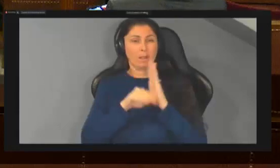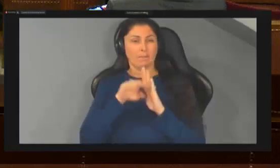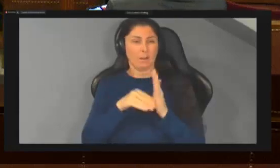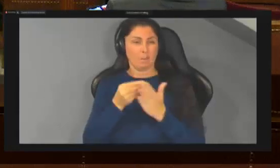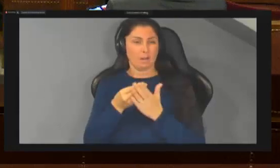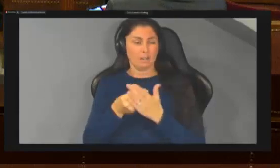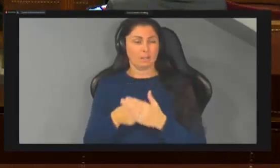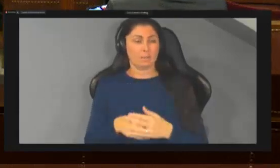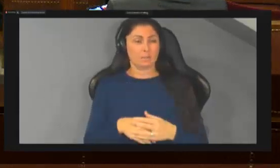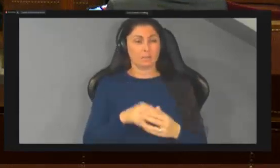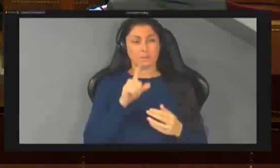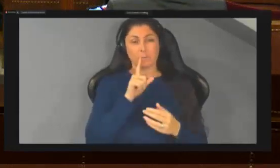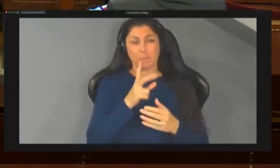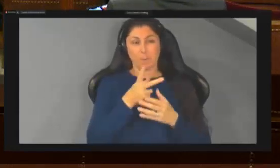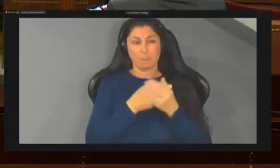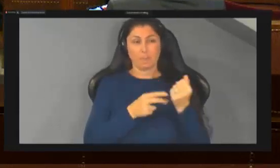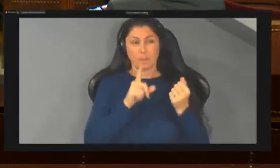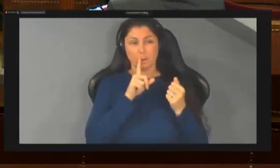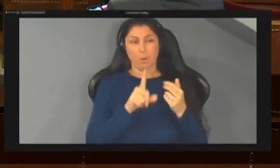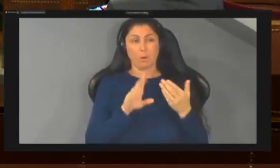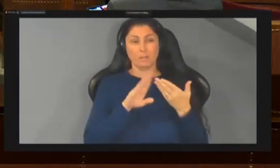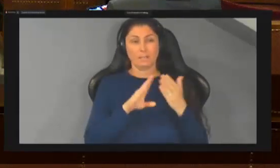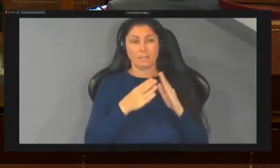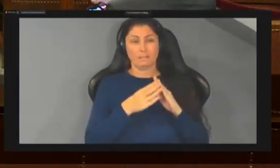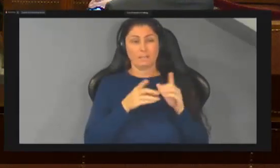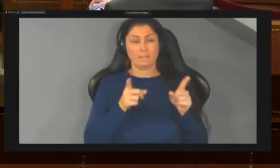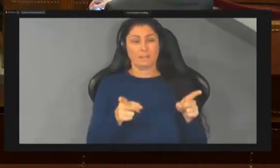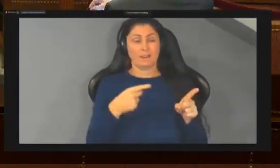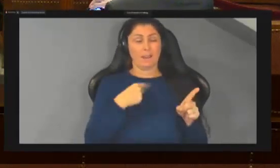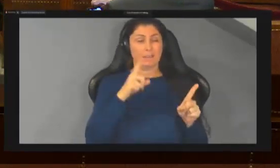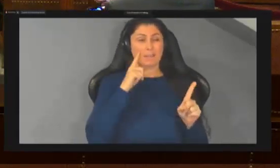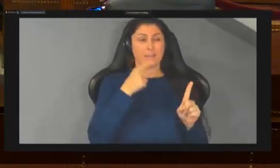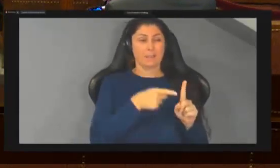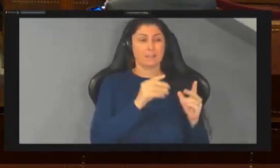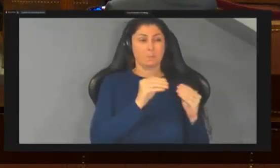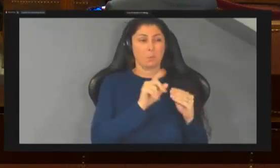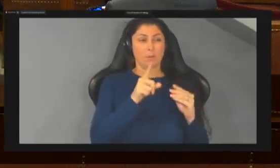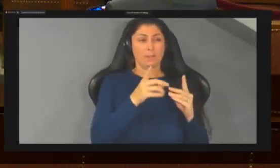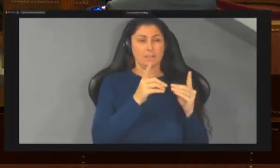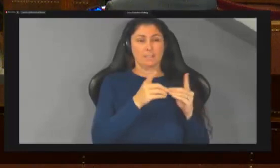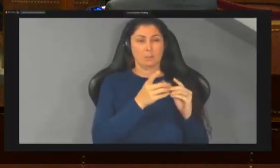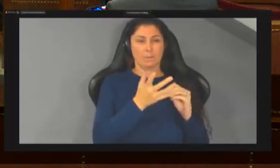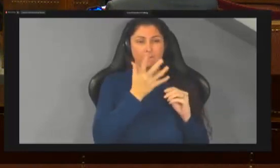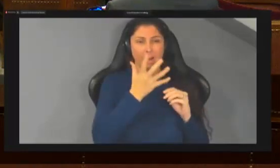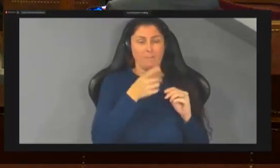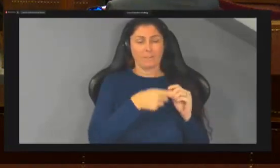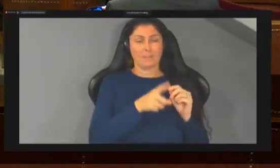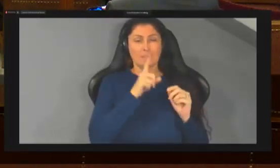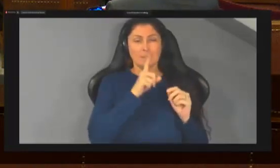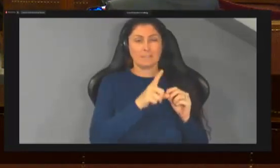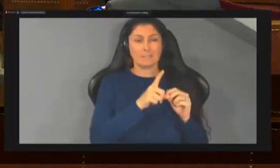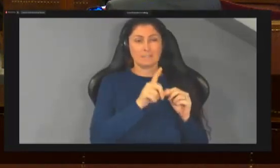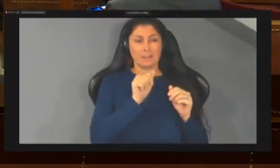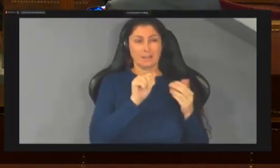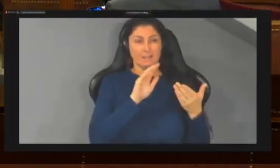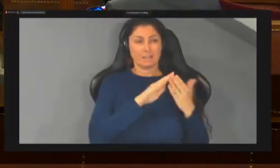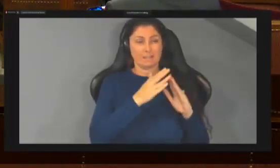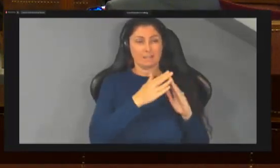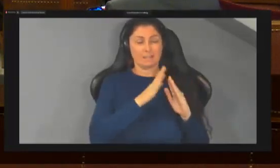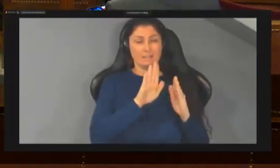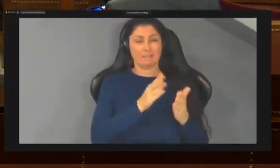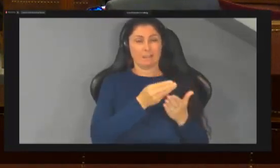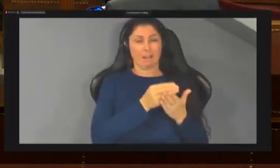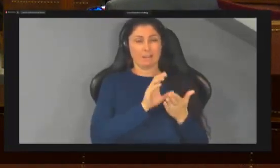You know, both of which are city assets. This is more, I think, than just a District 5 thing. This is, I mean, you know, this is a city asset. So,